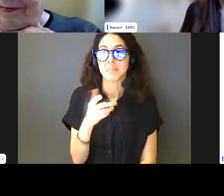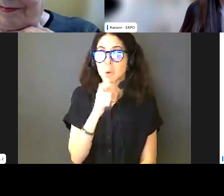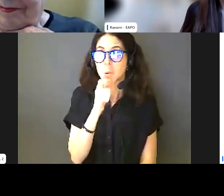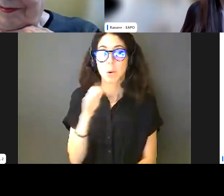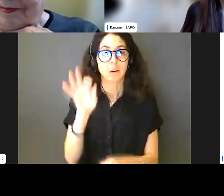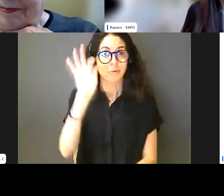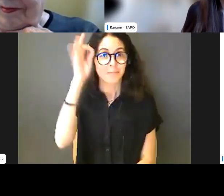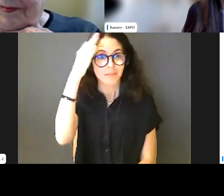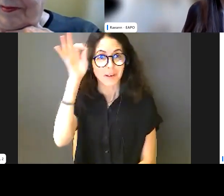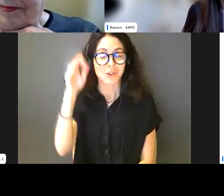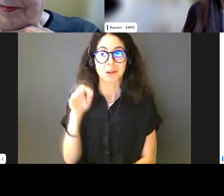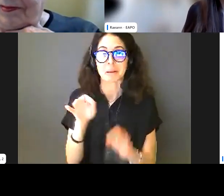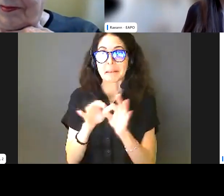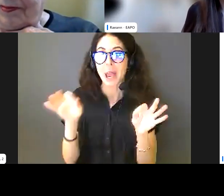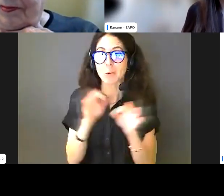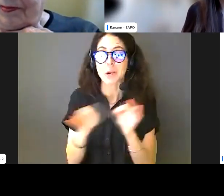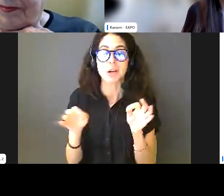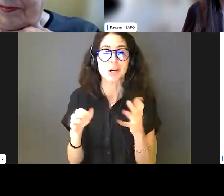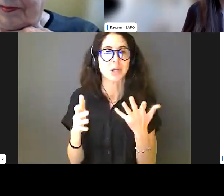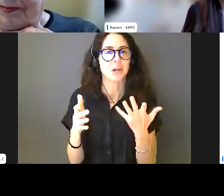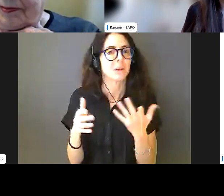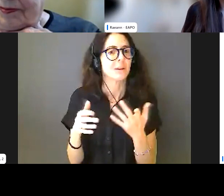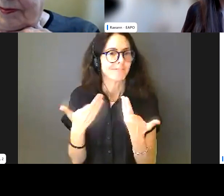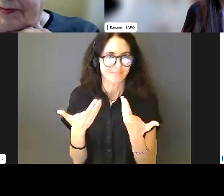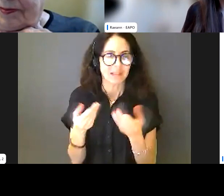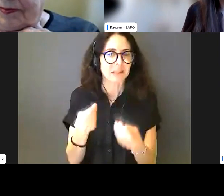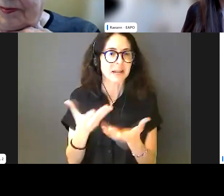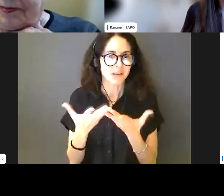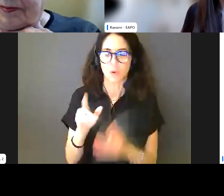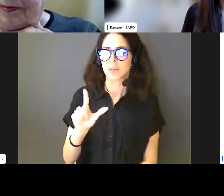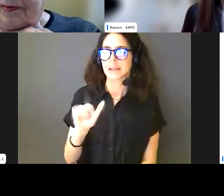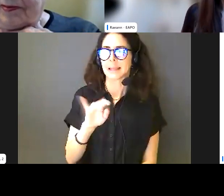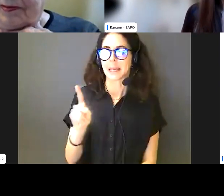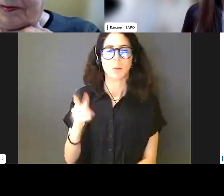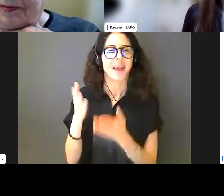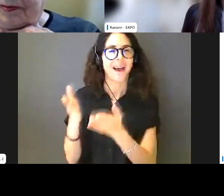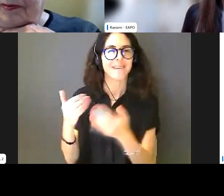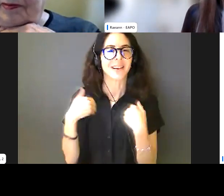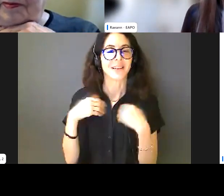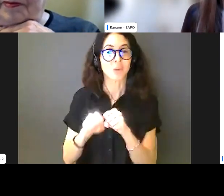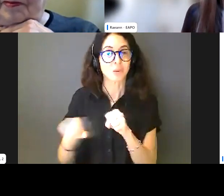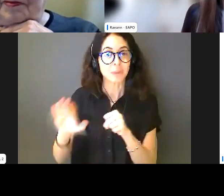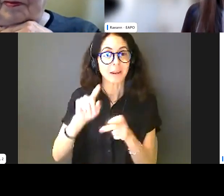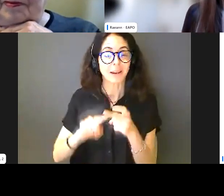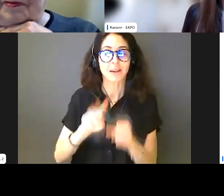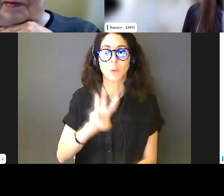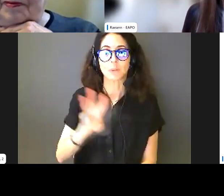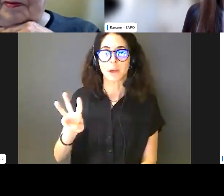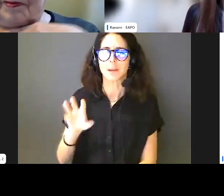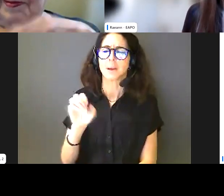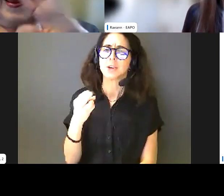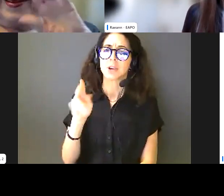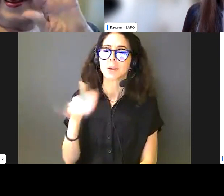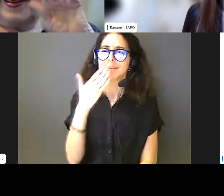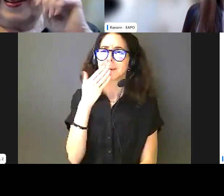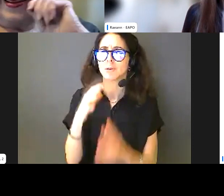to hear about this, send them our way. The links are shared on our usual websites and social media. Sherry, thank you so much